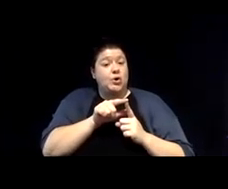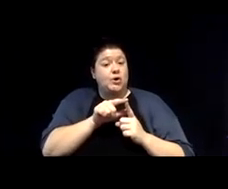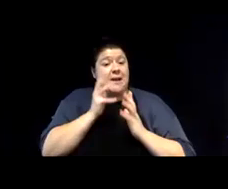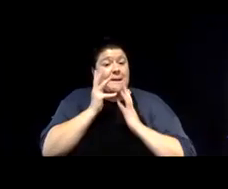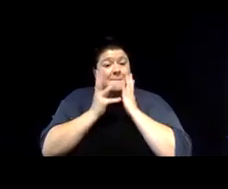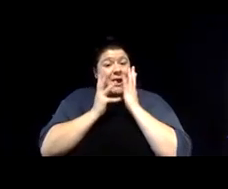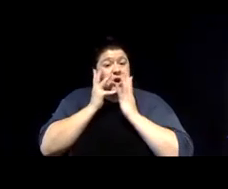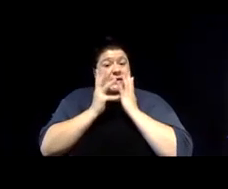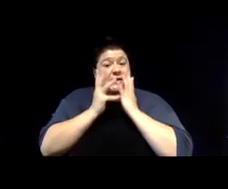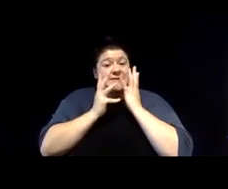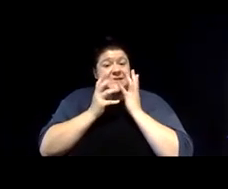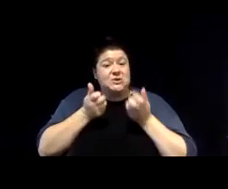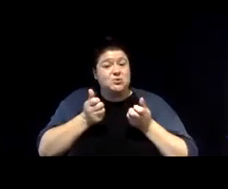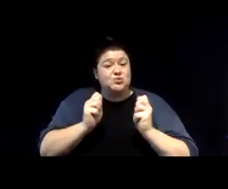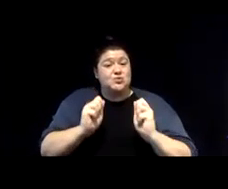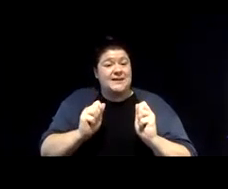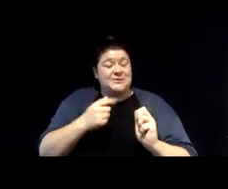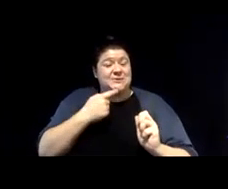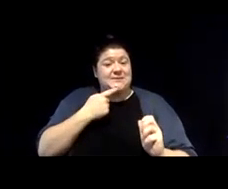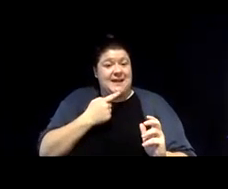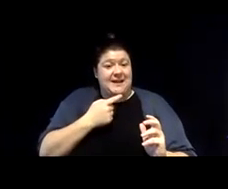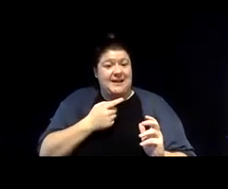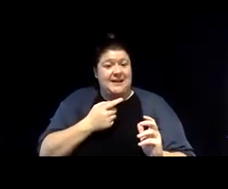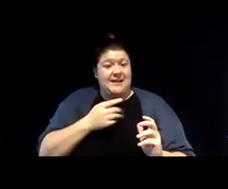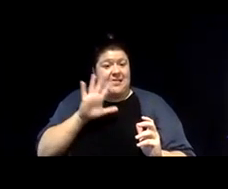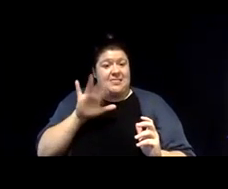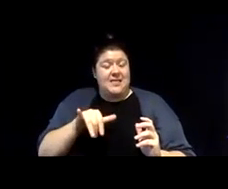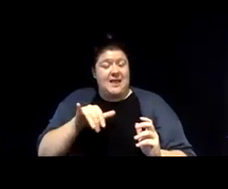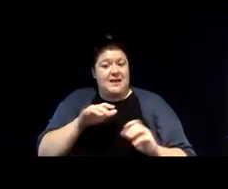embarrassed, if you try to say that as